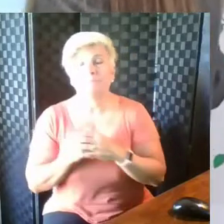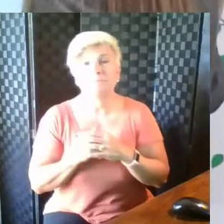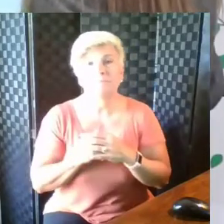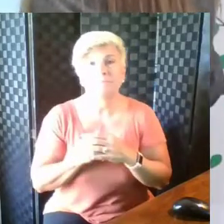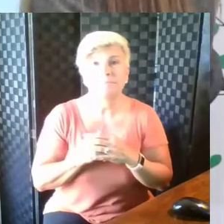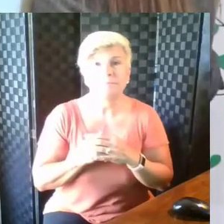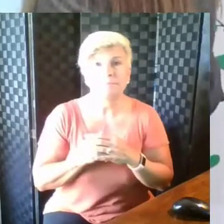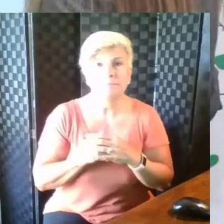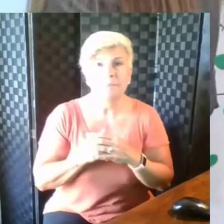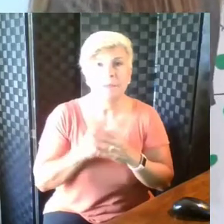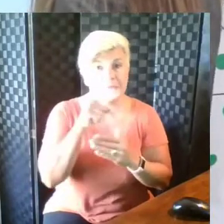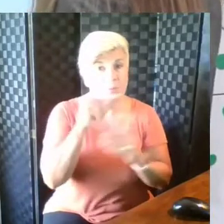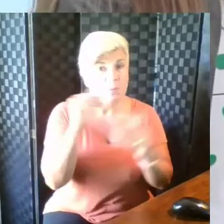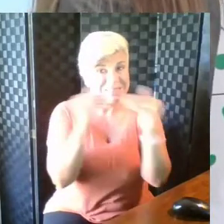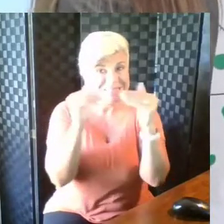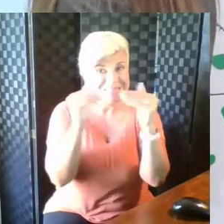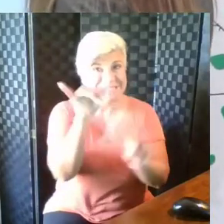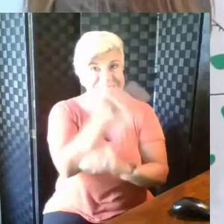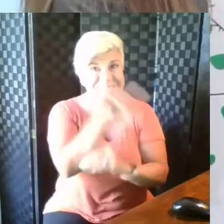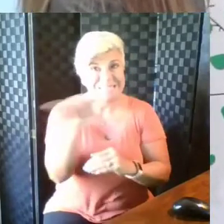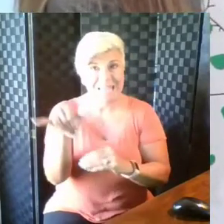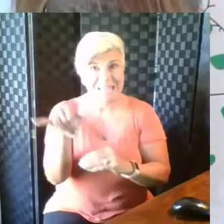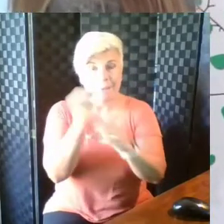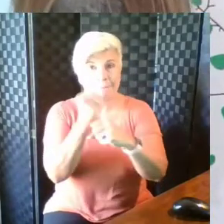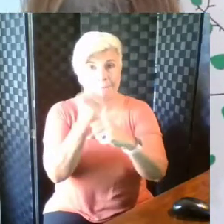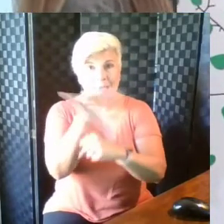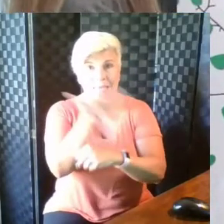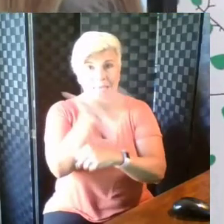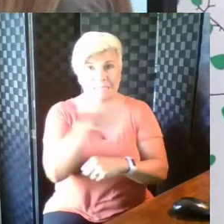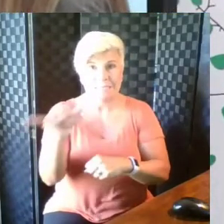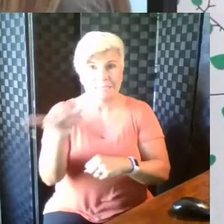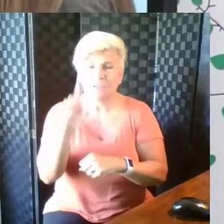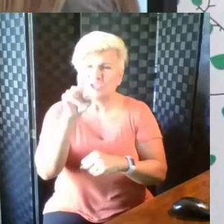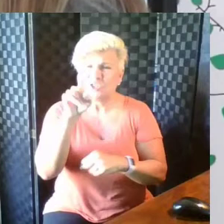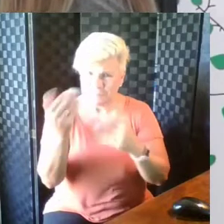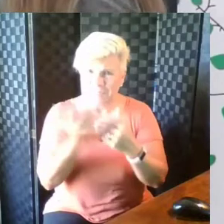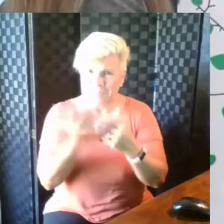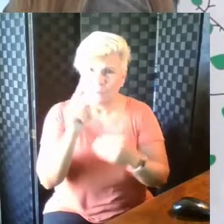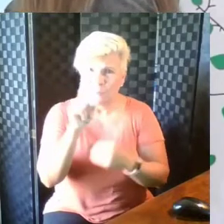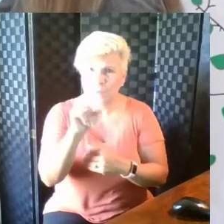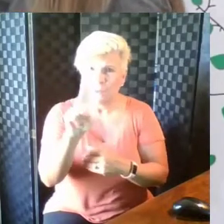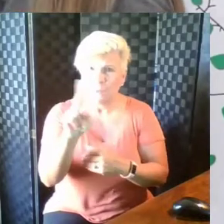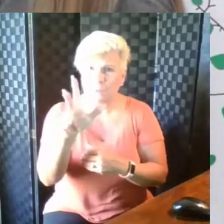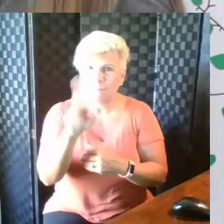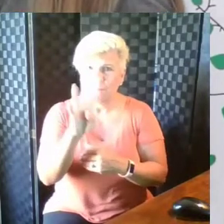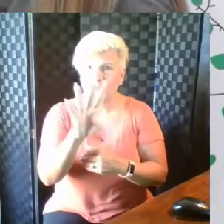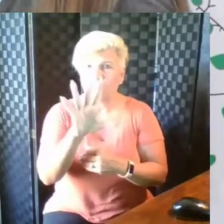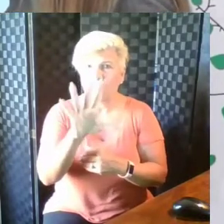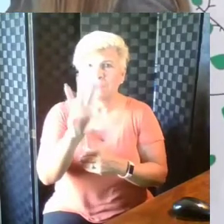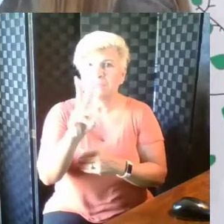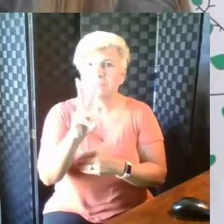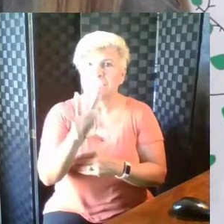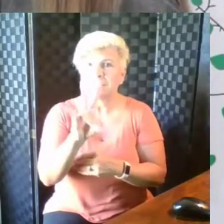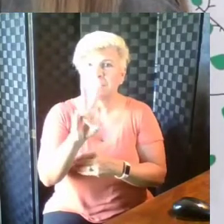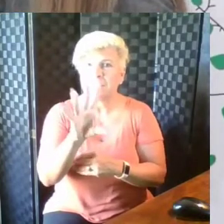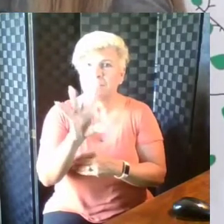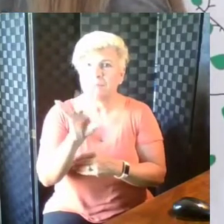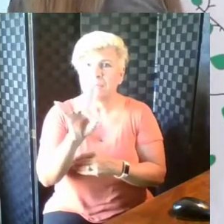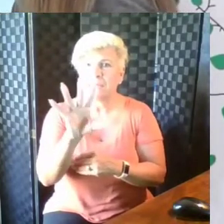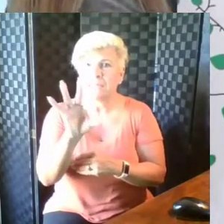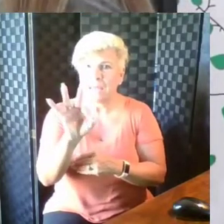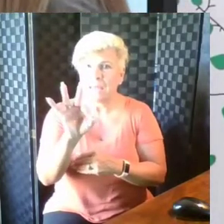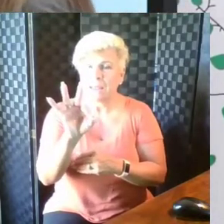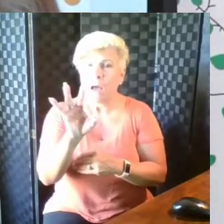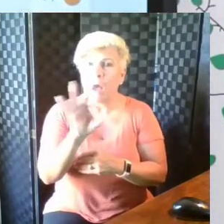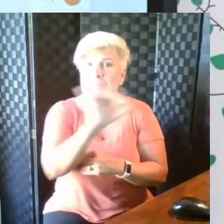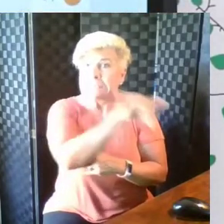less? Now this should be pretty easy because we've been practicing this strategy the whole time. 1, 2, 3, 4, 5, 6, 7,